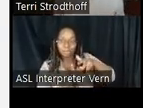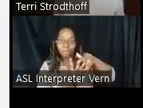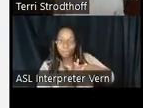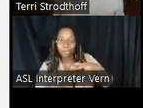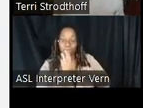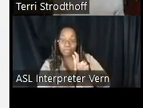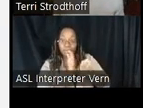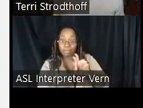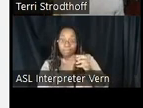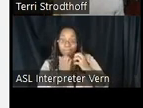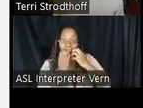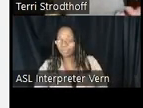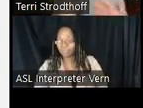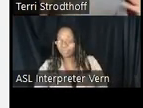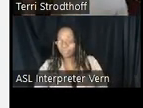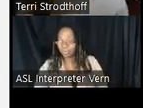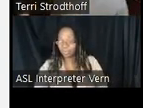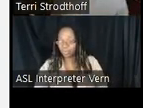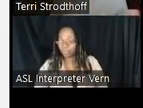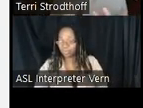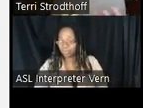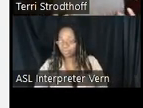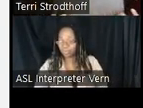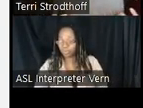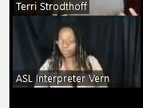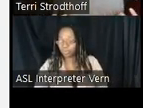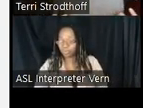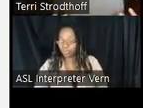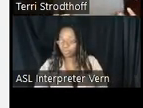right? And that's all of this.